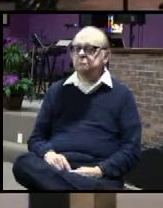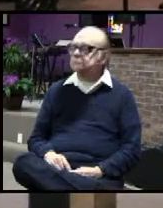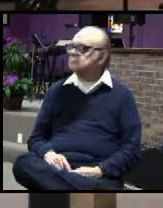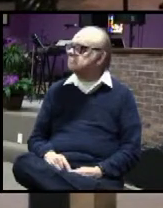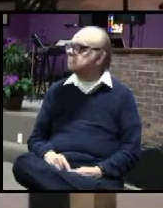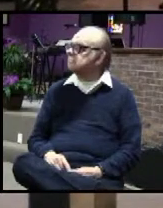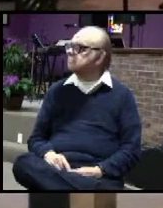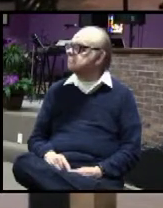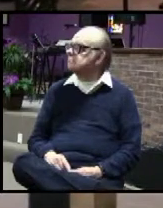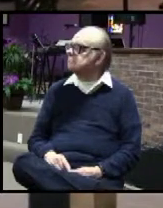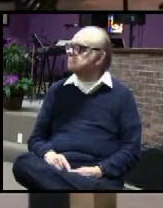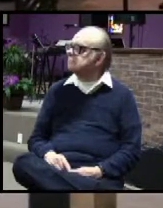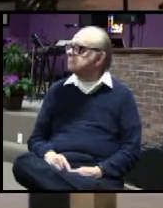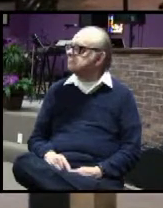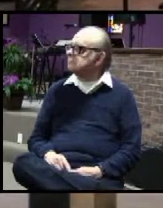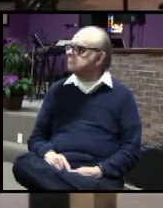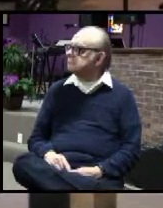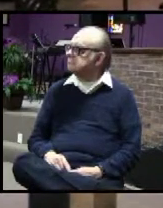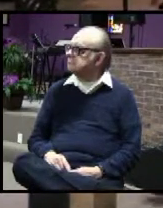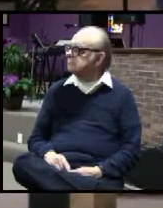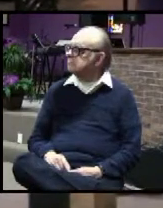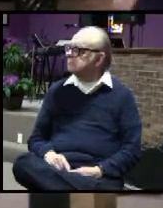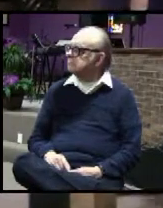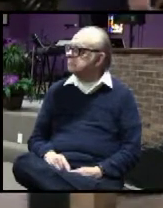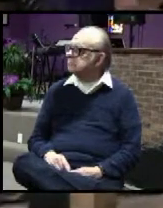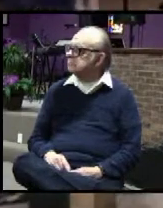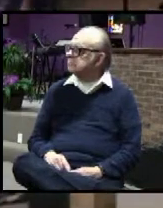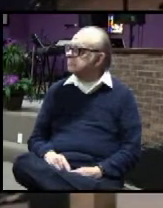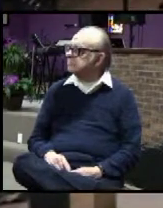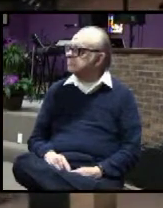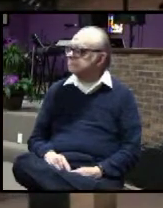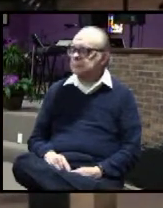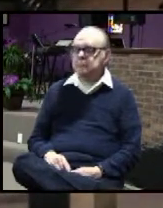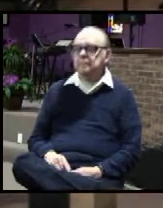Still on? All righty. Now you can turn them off.